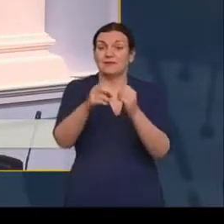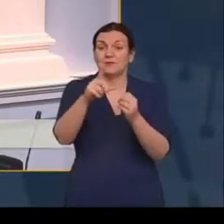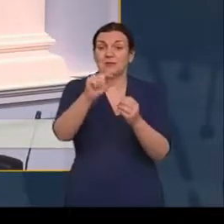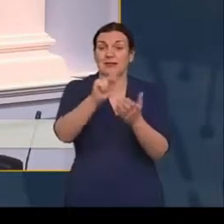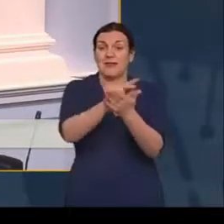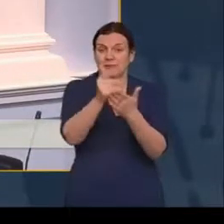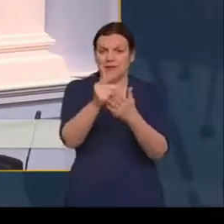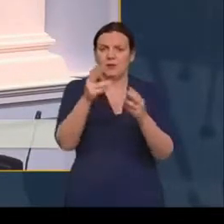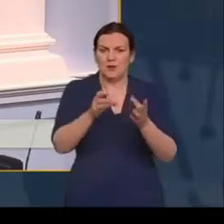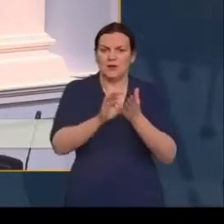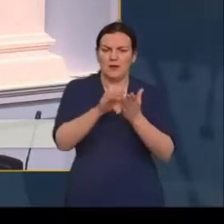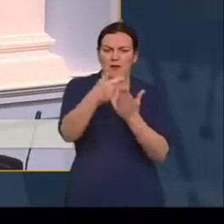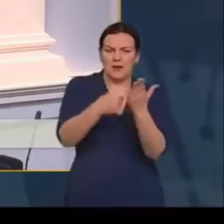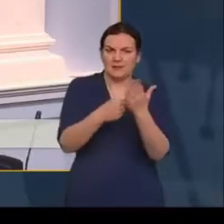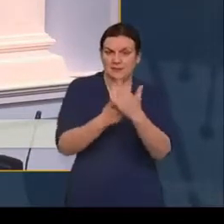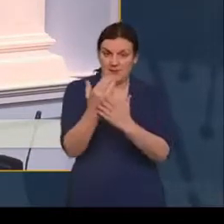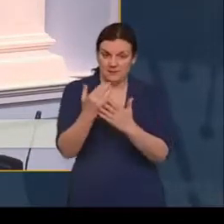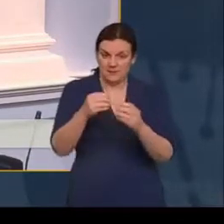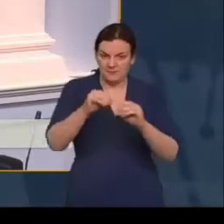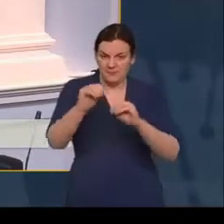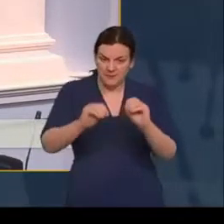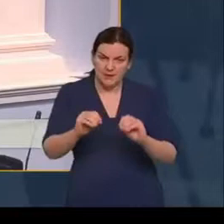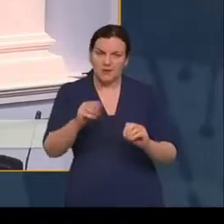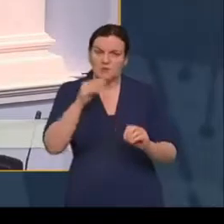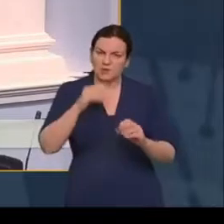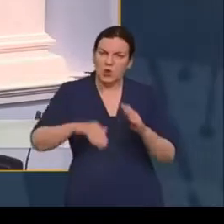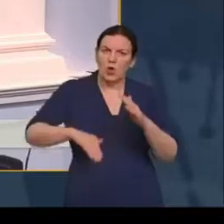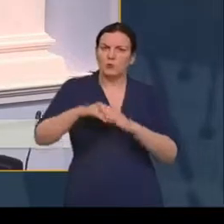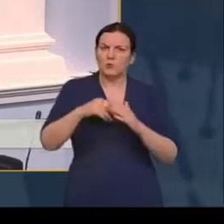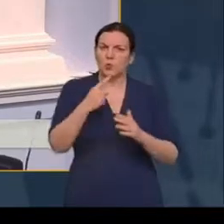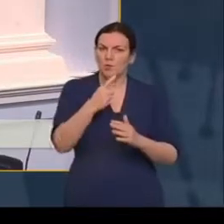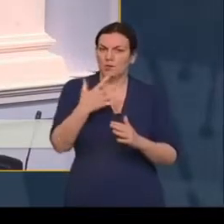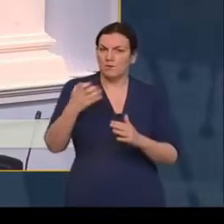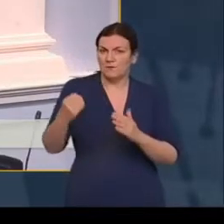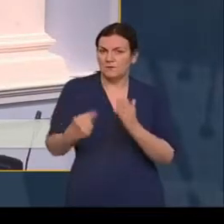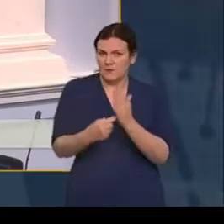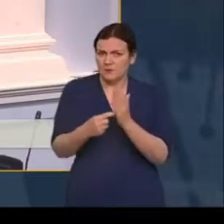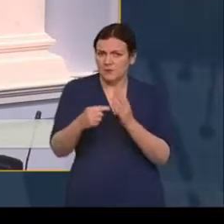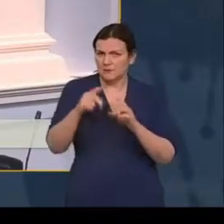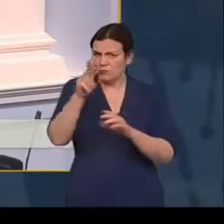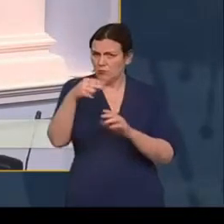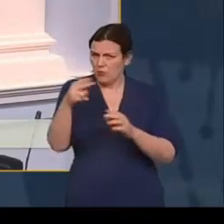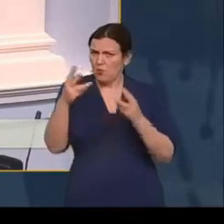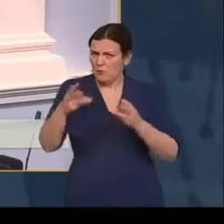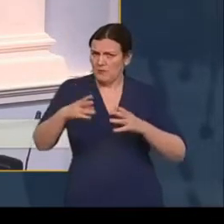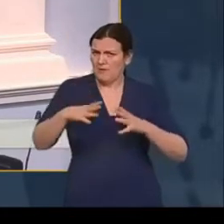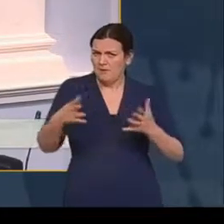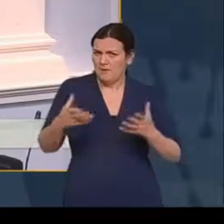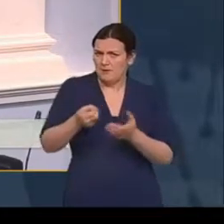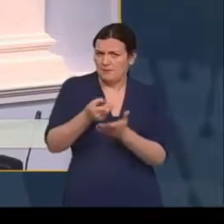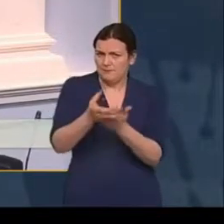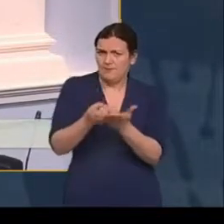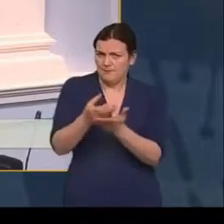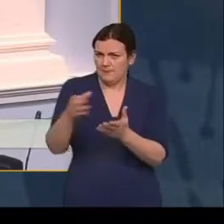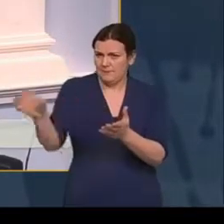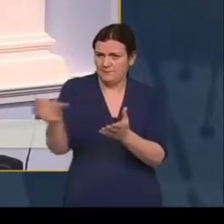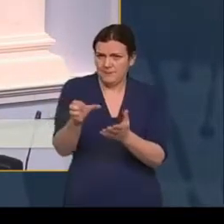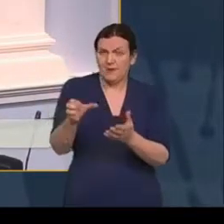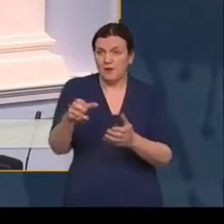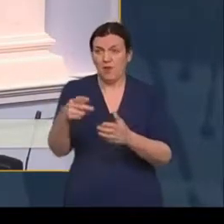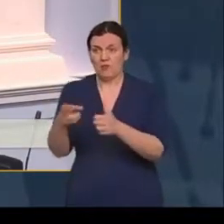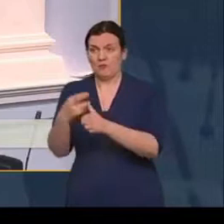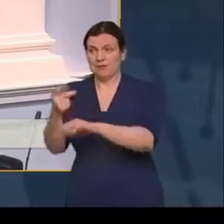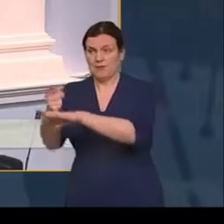end of 2018, and to this sum, a sum of up to 150,000 may be made available from within